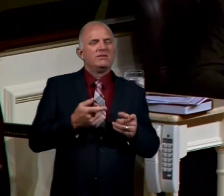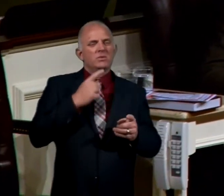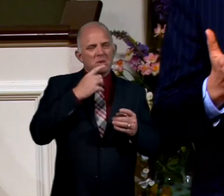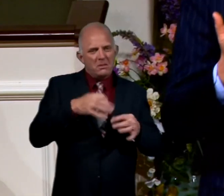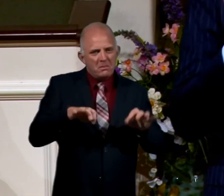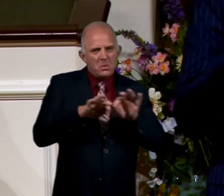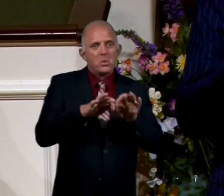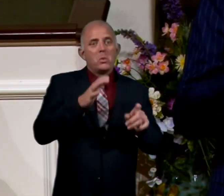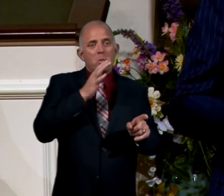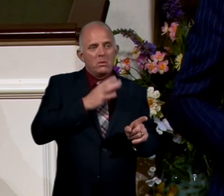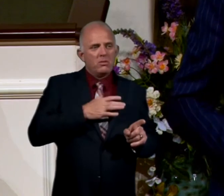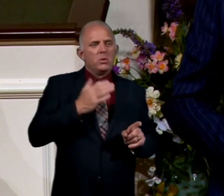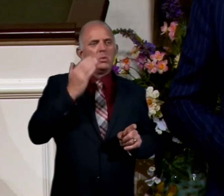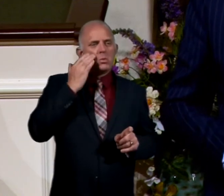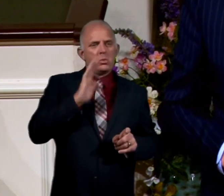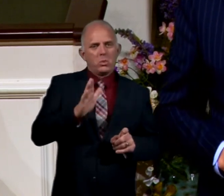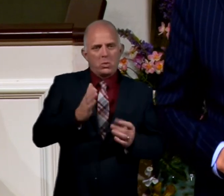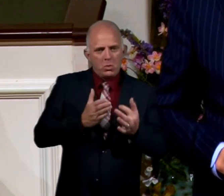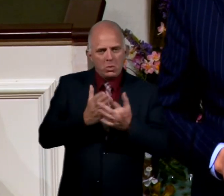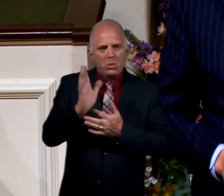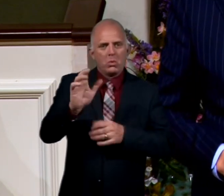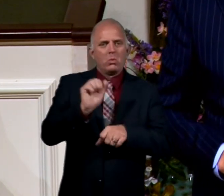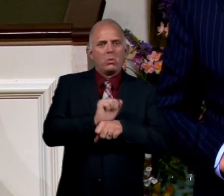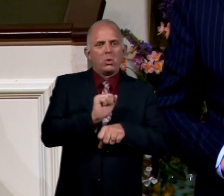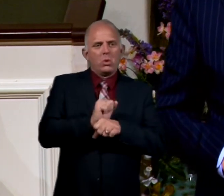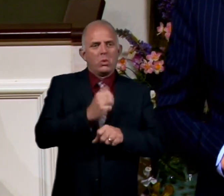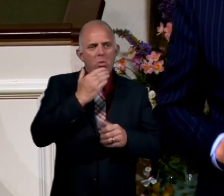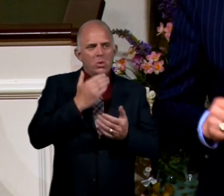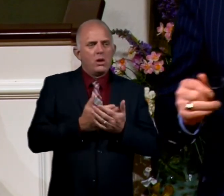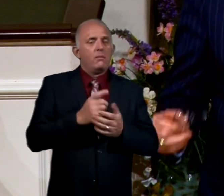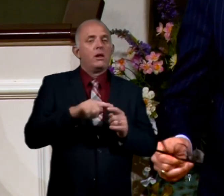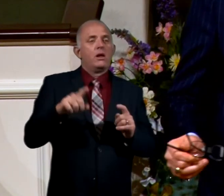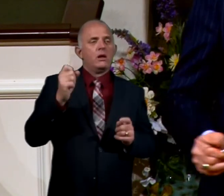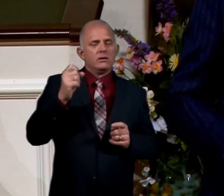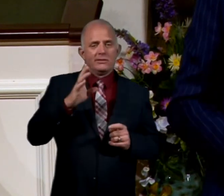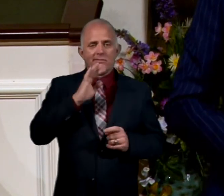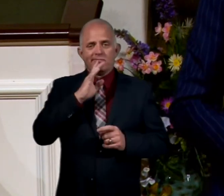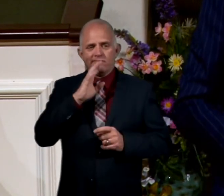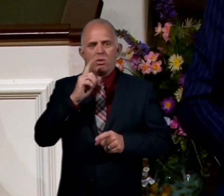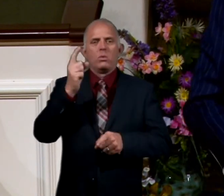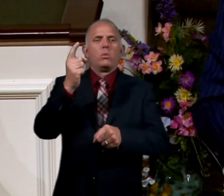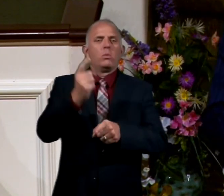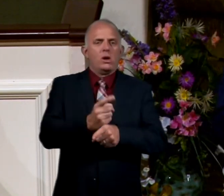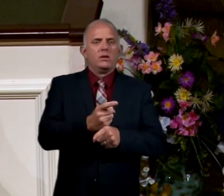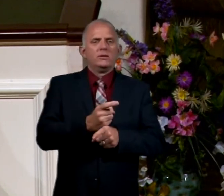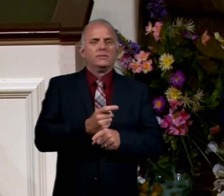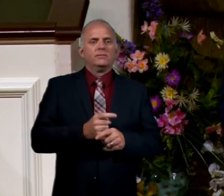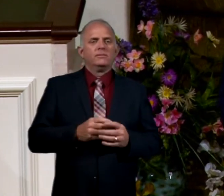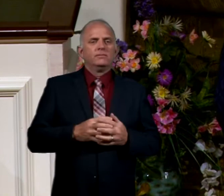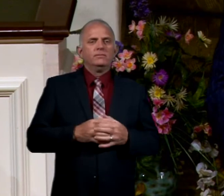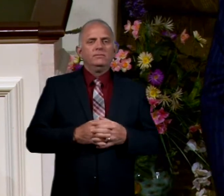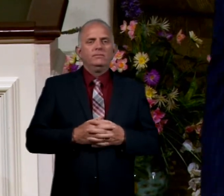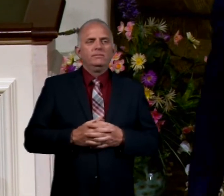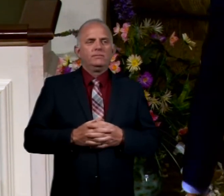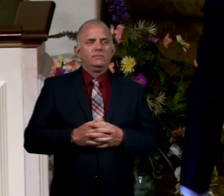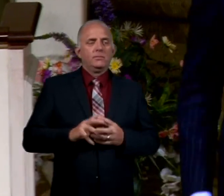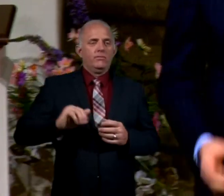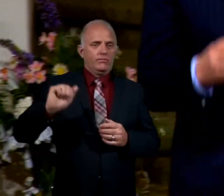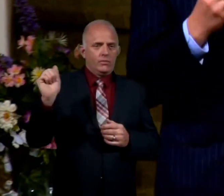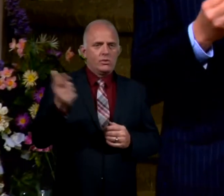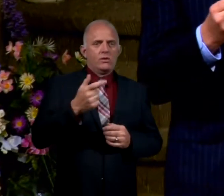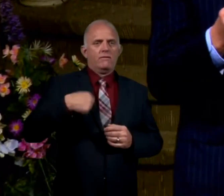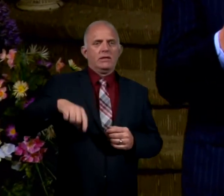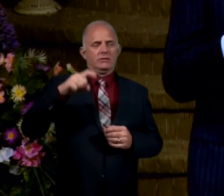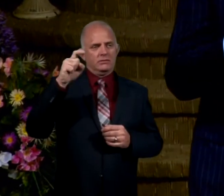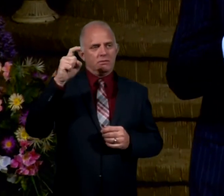her work, but by her words. What she says. You know, all of us need to realize the power